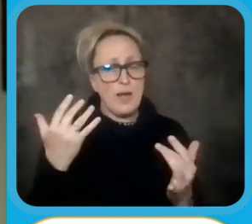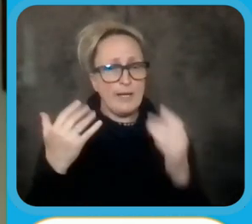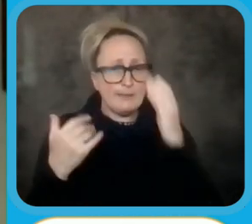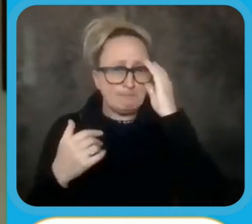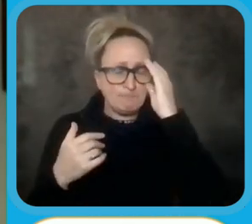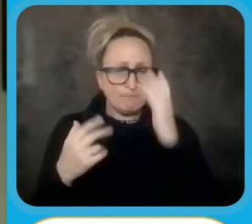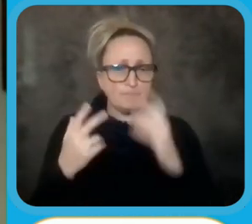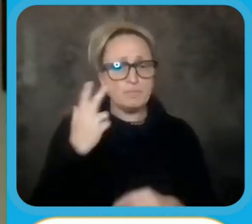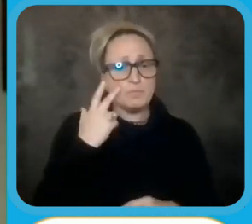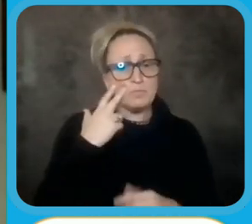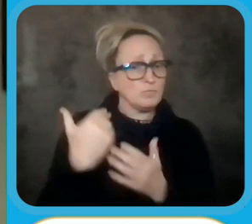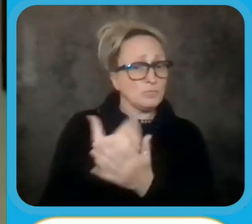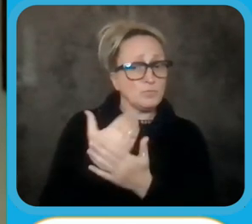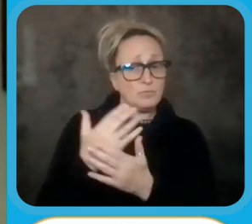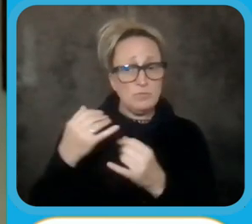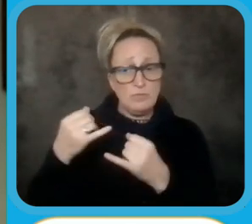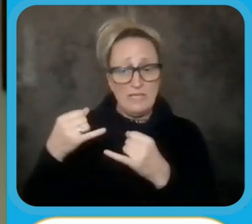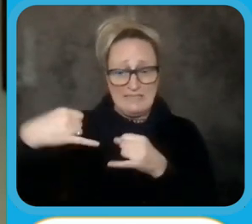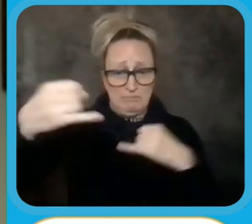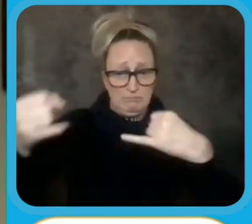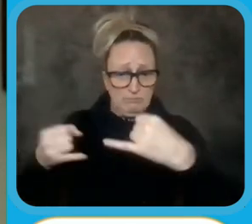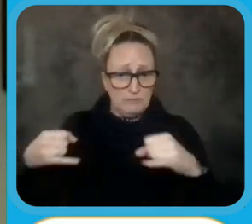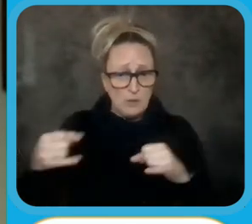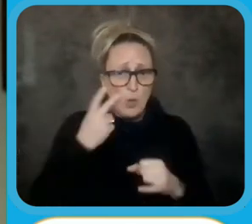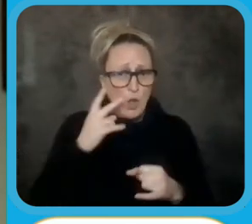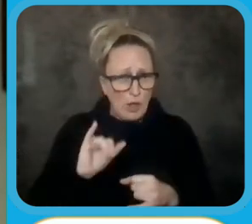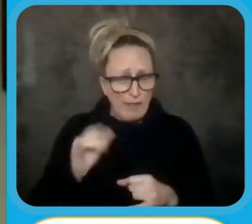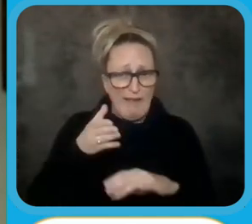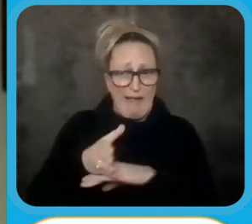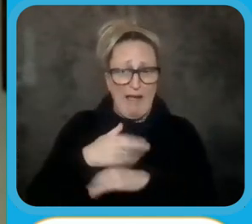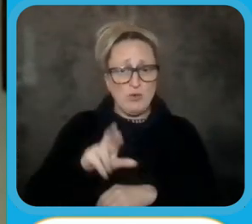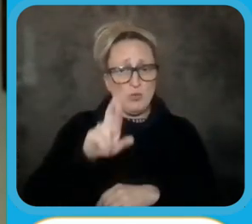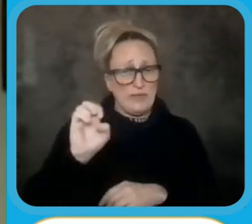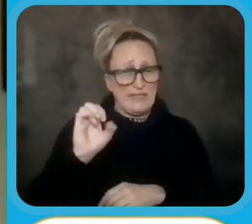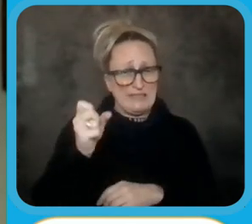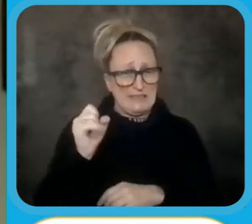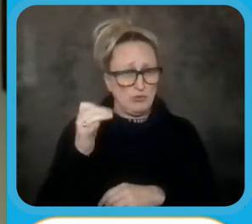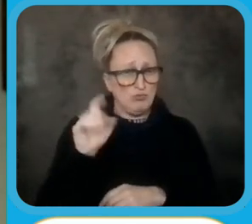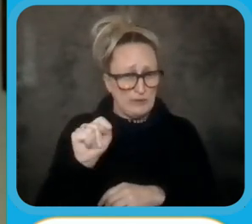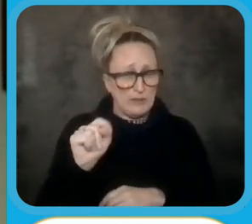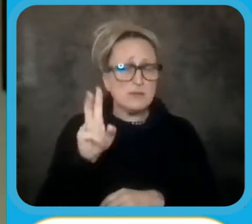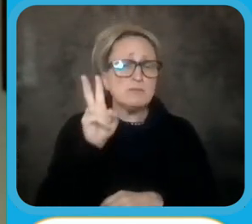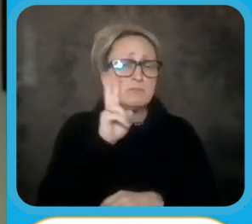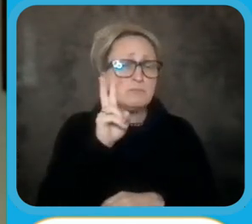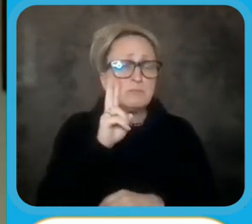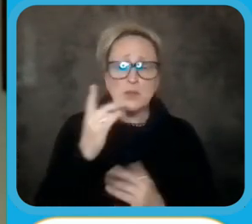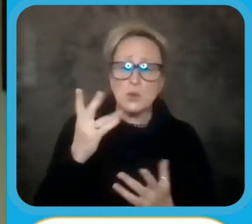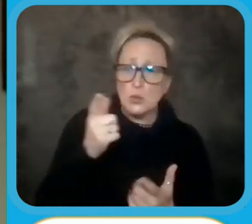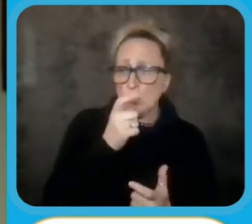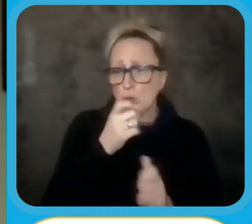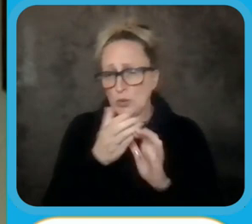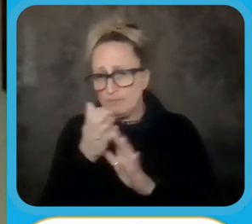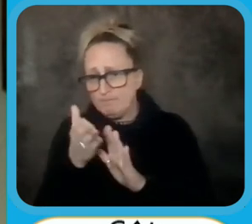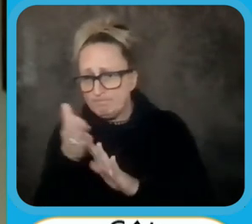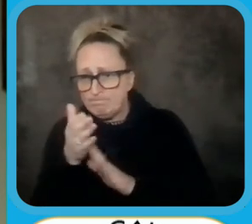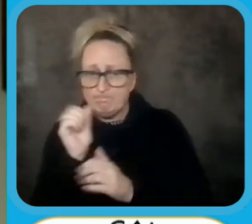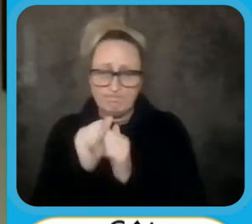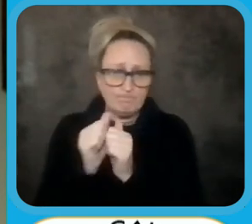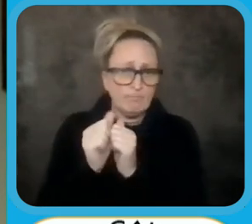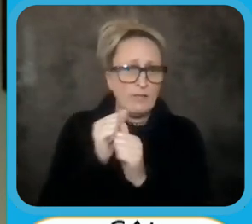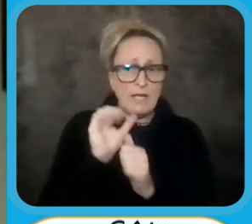see what the new districts will look like after redistricting, and waiting to see who will run in our prime